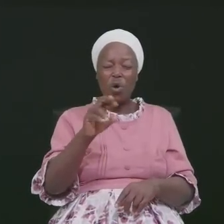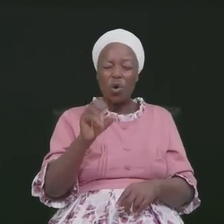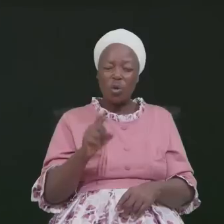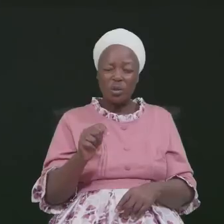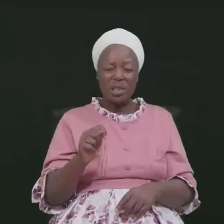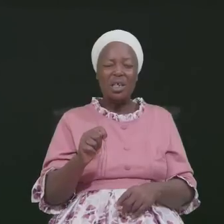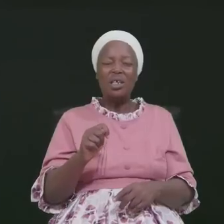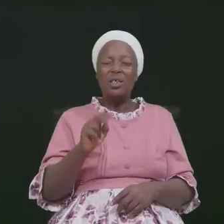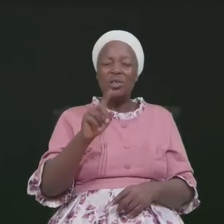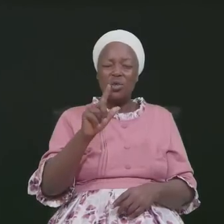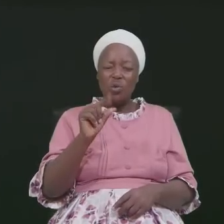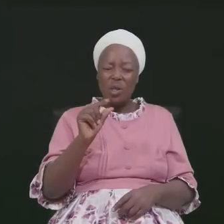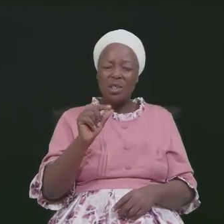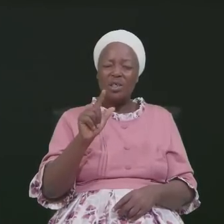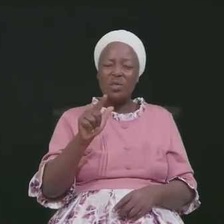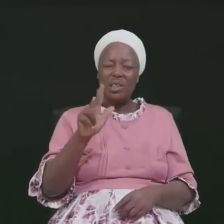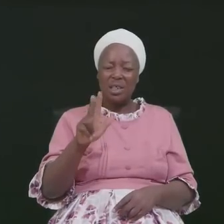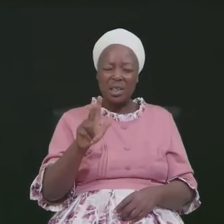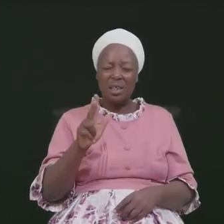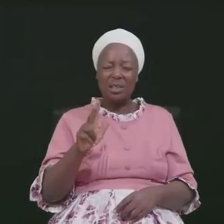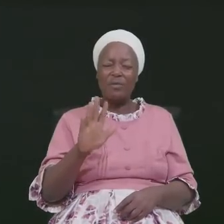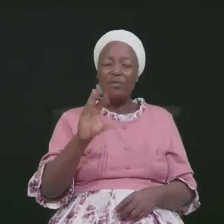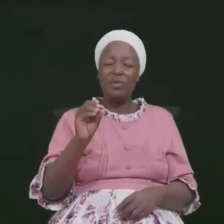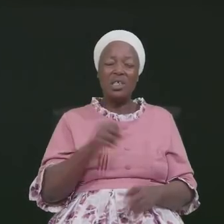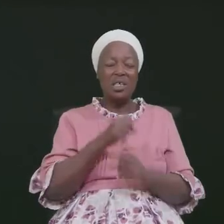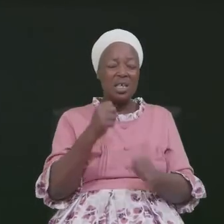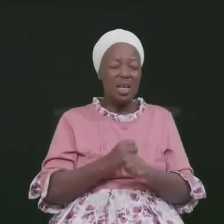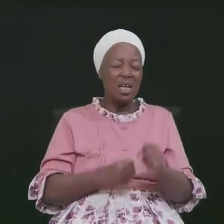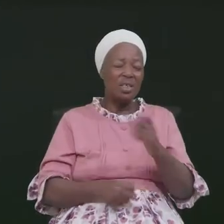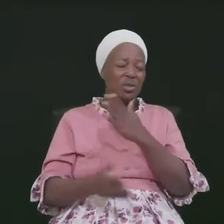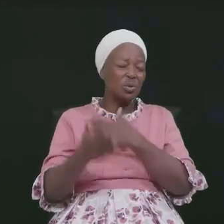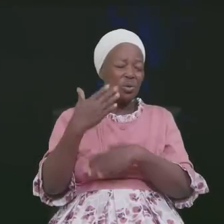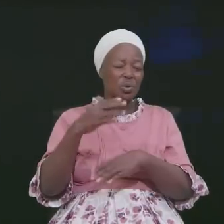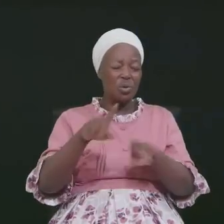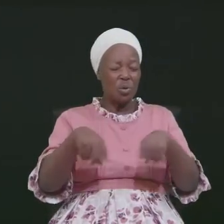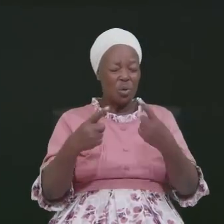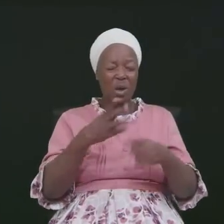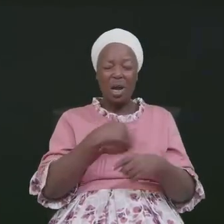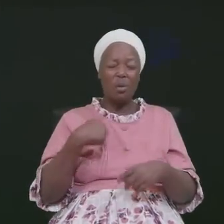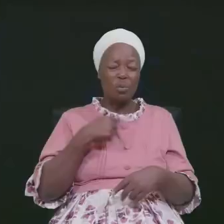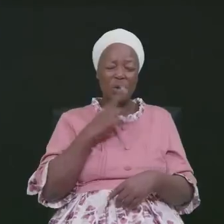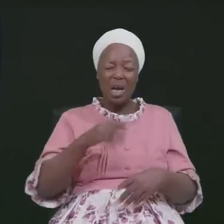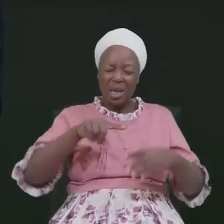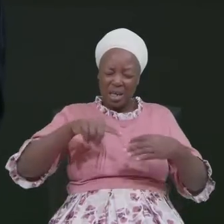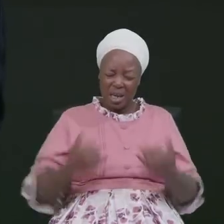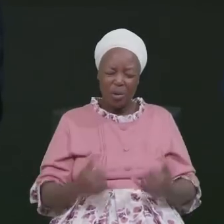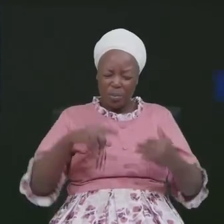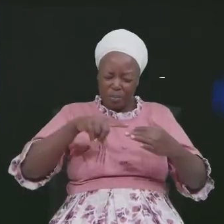2023, 50 years gone, and we're now beginning new